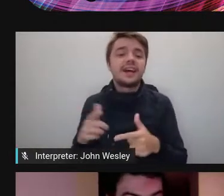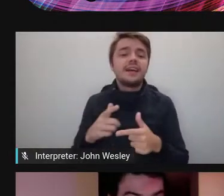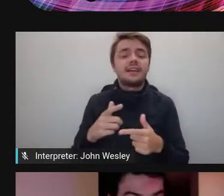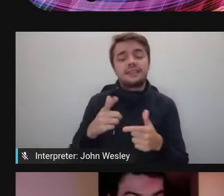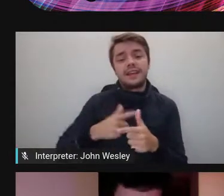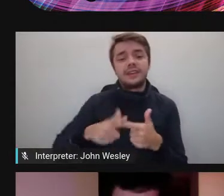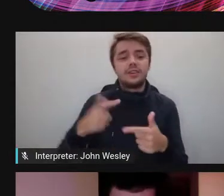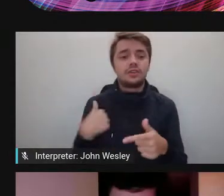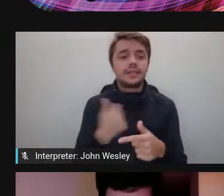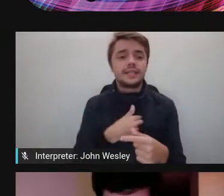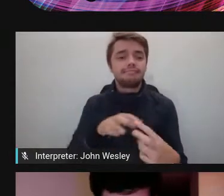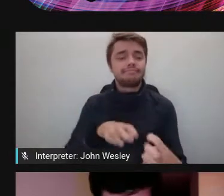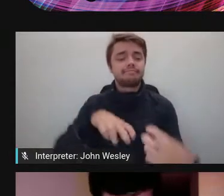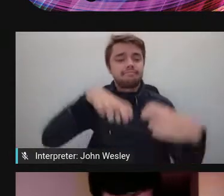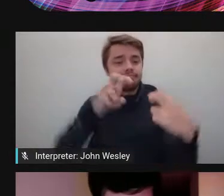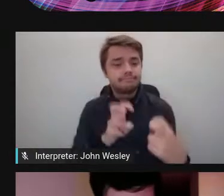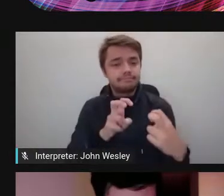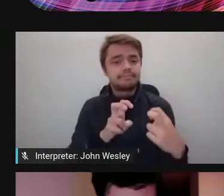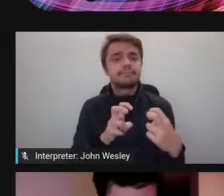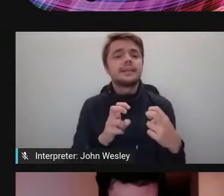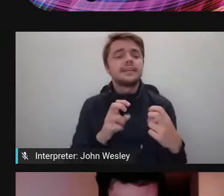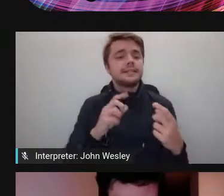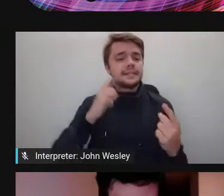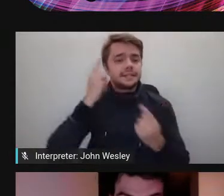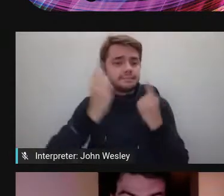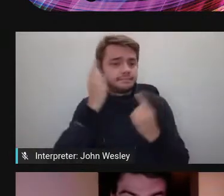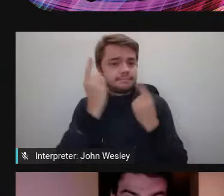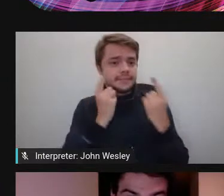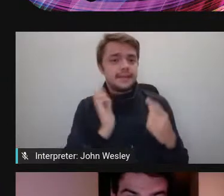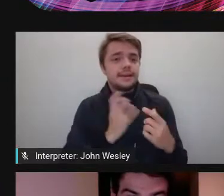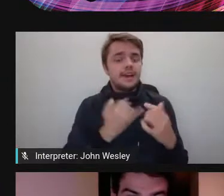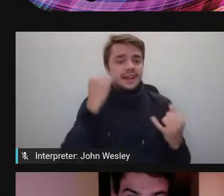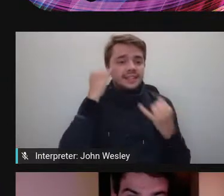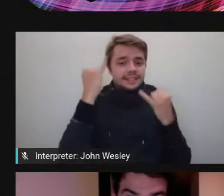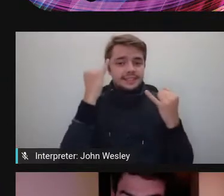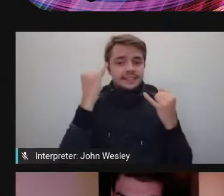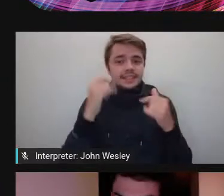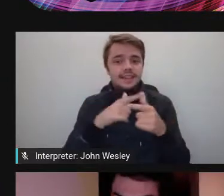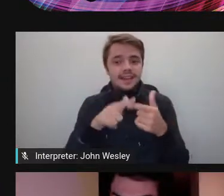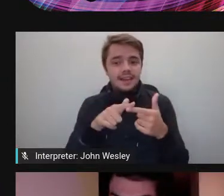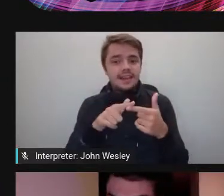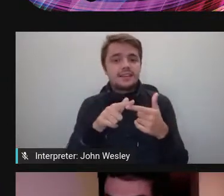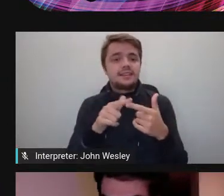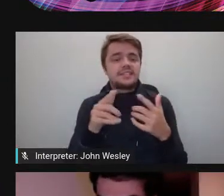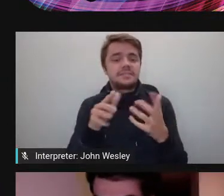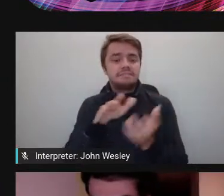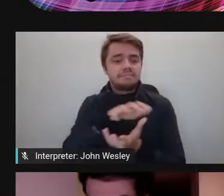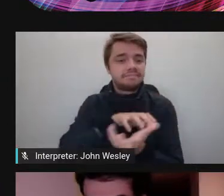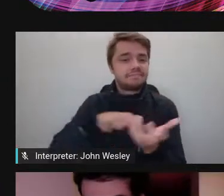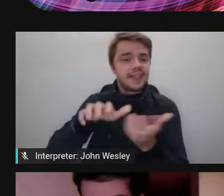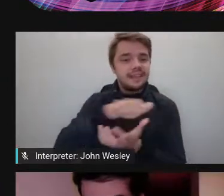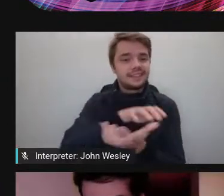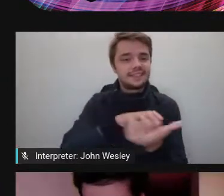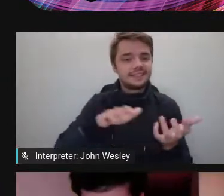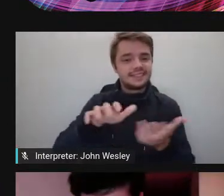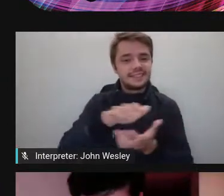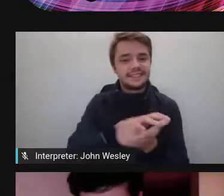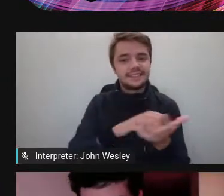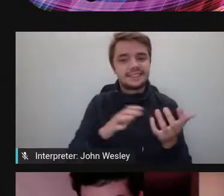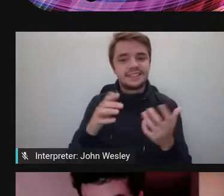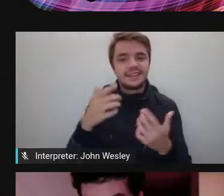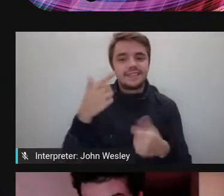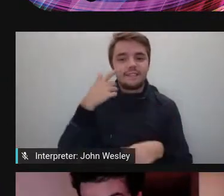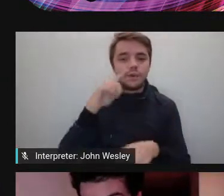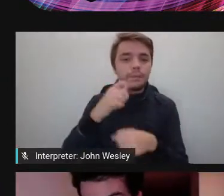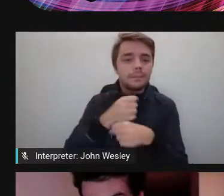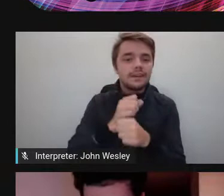that we had and kind of, you know, blended them to create a story that focused on different kinds of identity